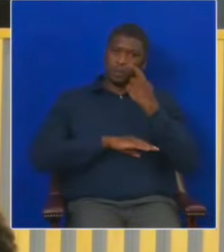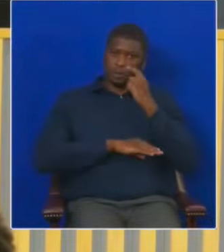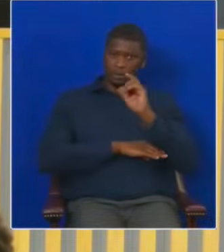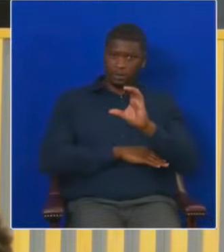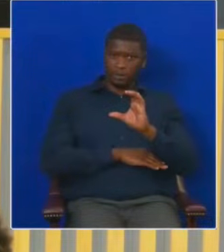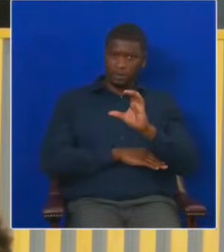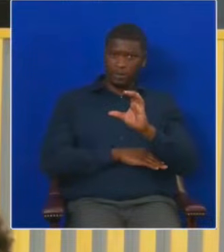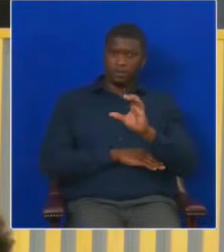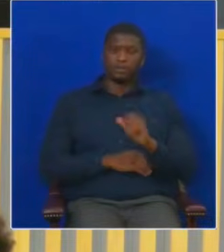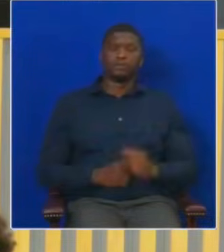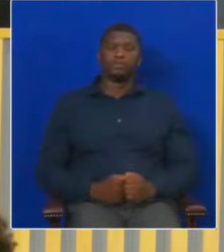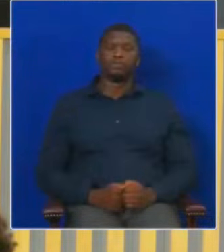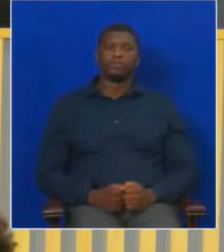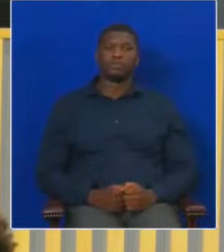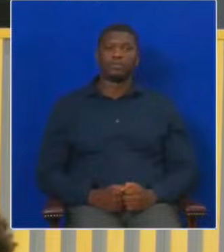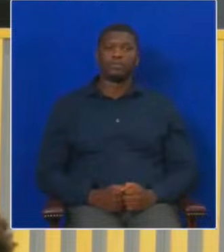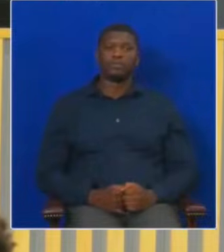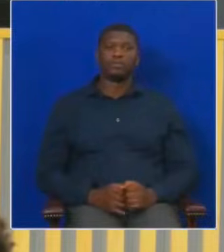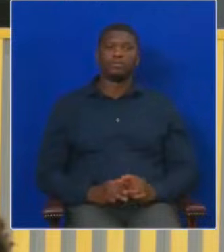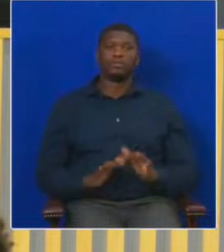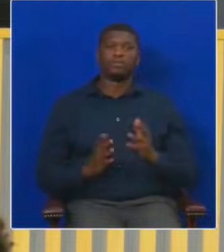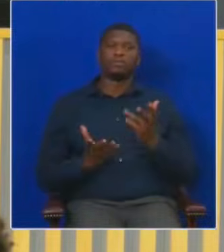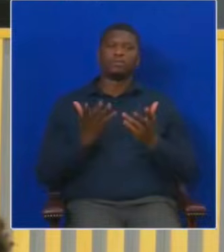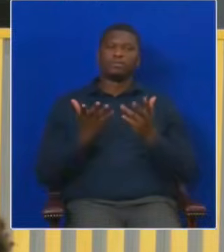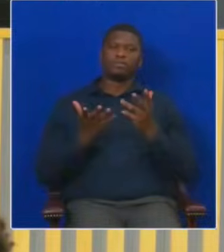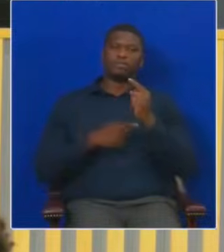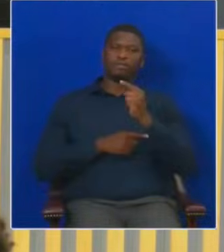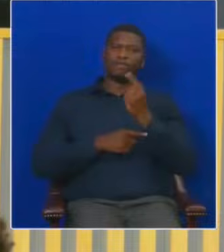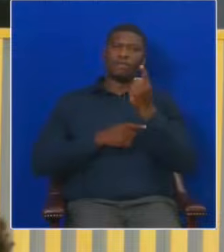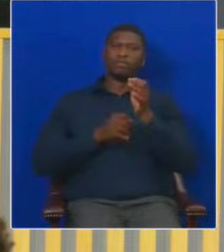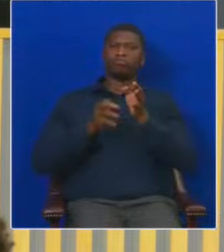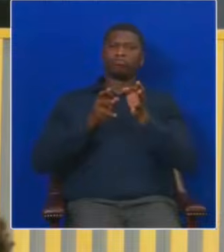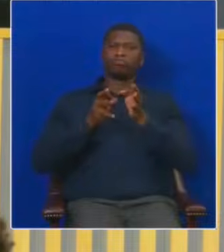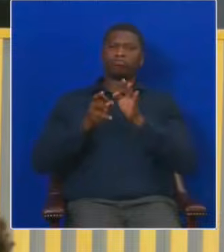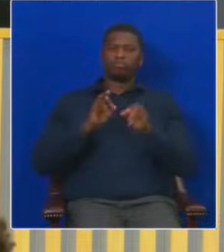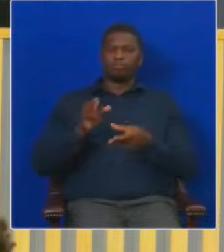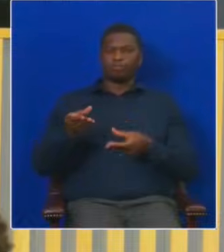Witness C, perhaps if you could just first explain what is this document.